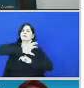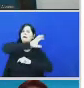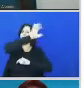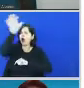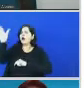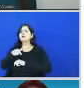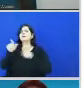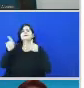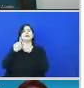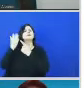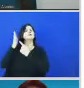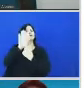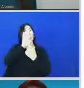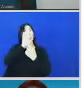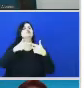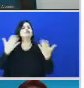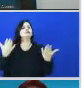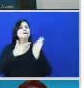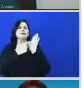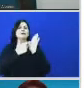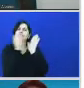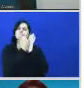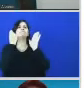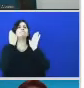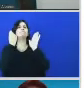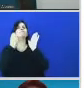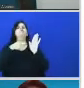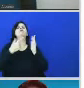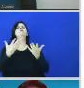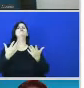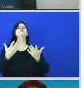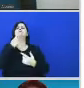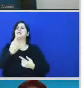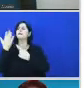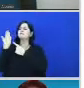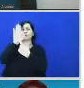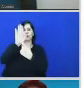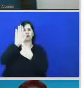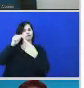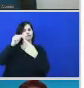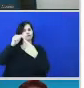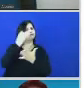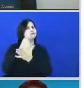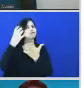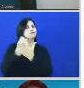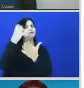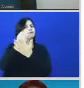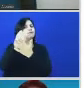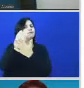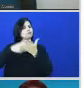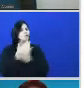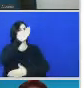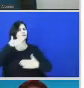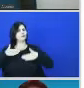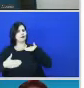as Lopa said in the beginning, our democracies are indeed challenged, and lots